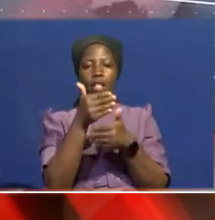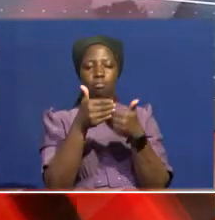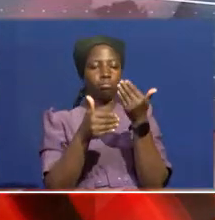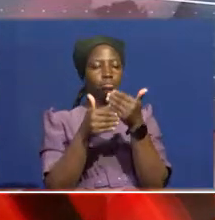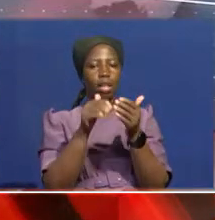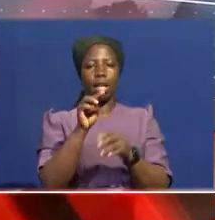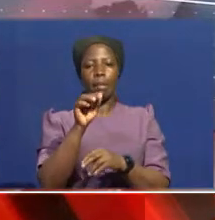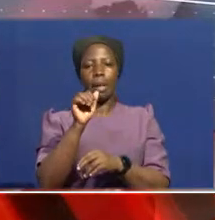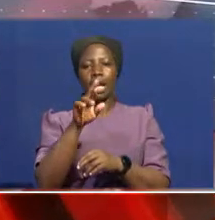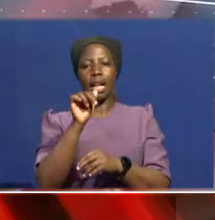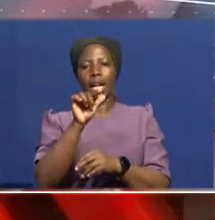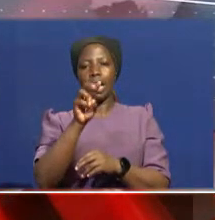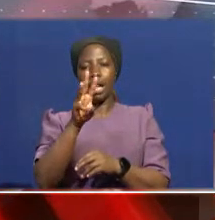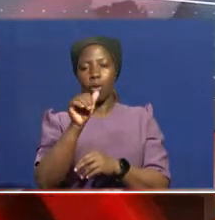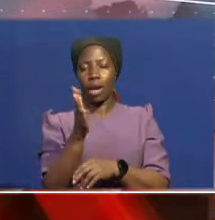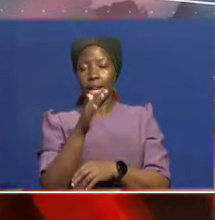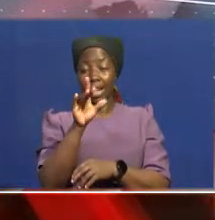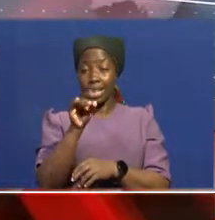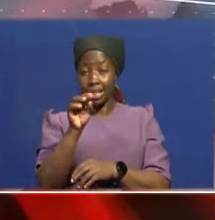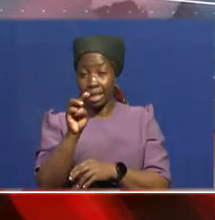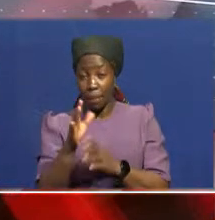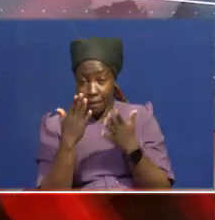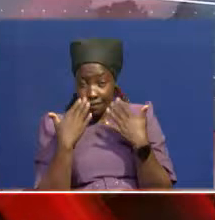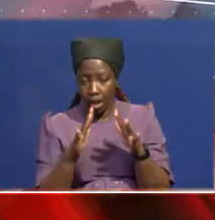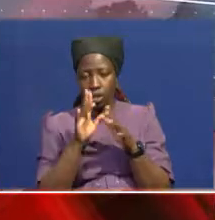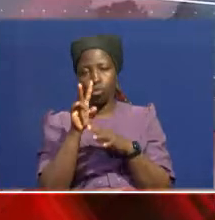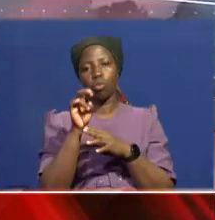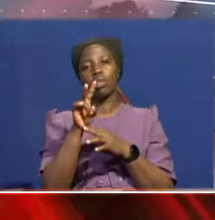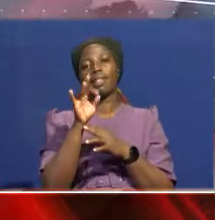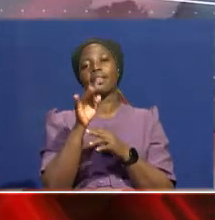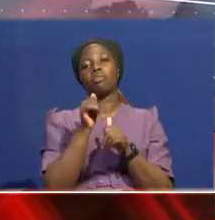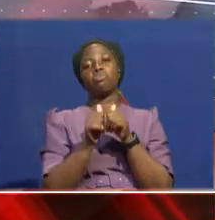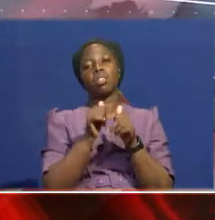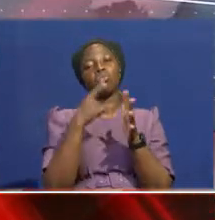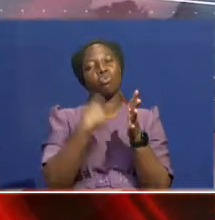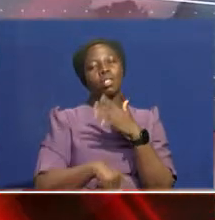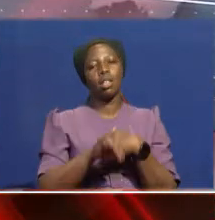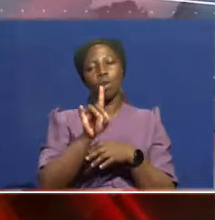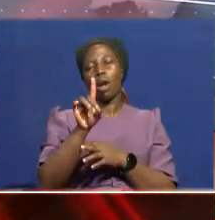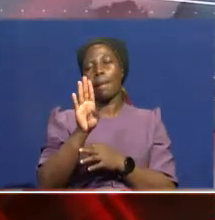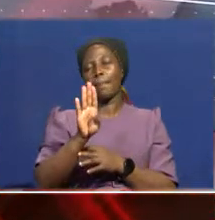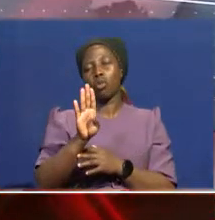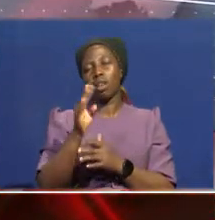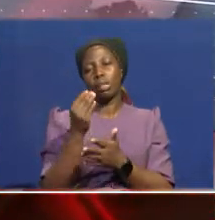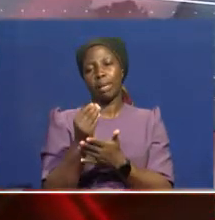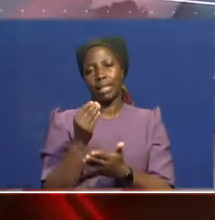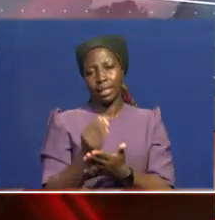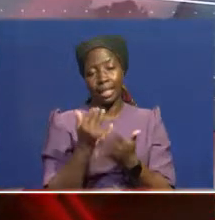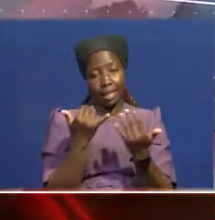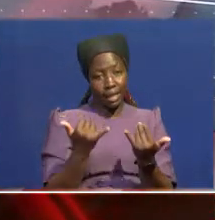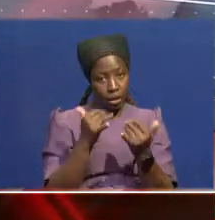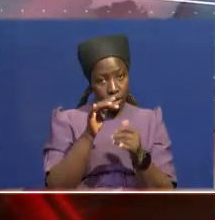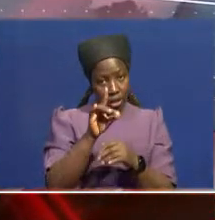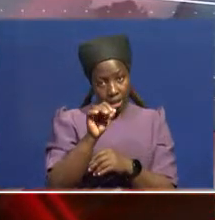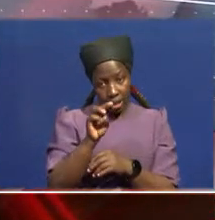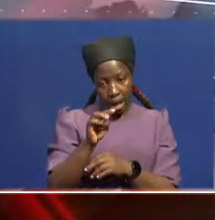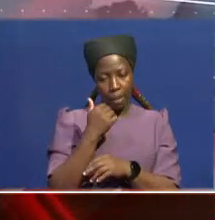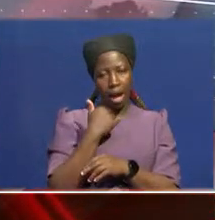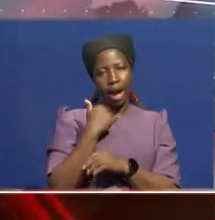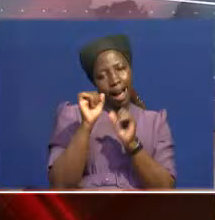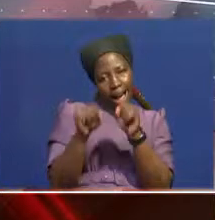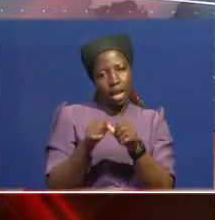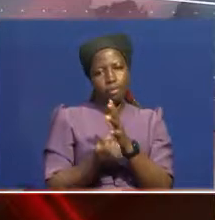of the Maragua Dam in 2023, which costed the taxpayers 1 billion shillings. Now, the dam, with a capacity to